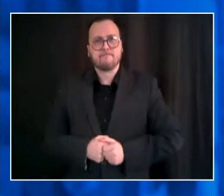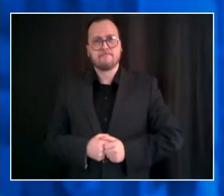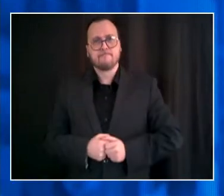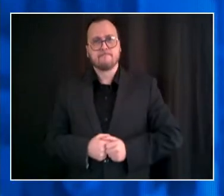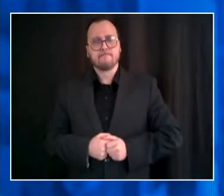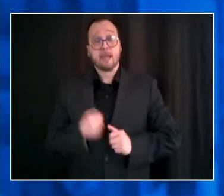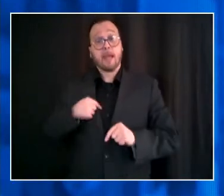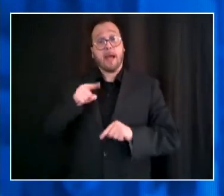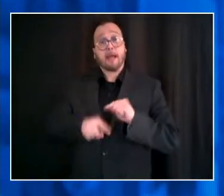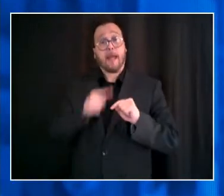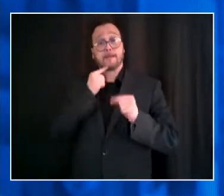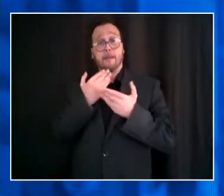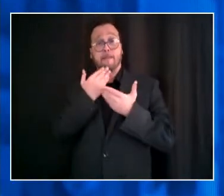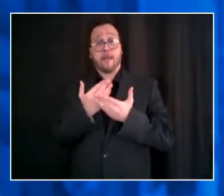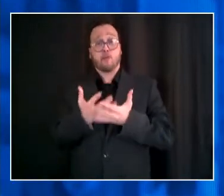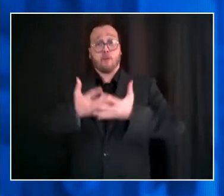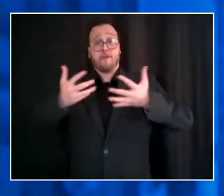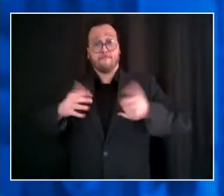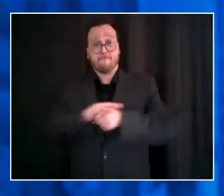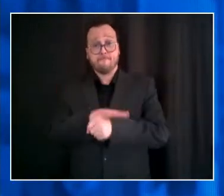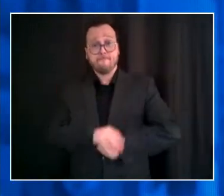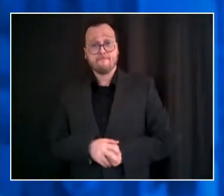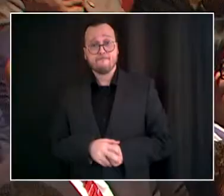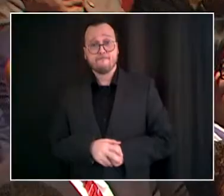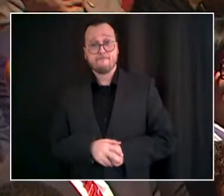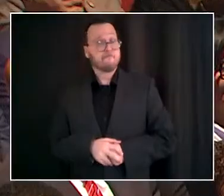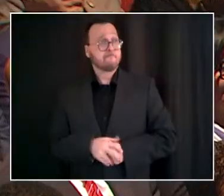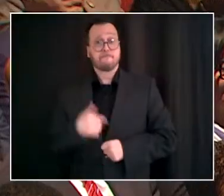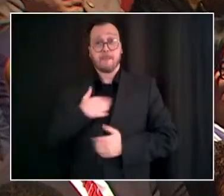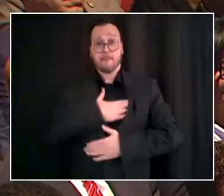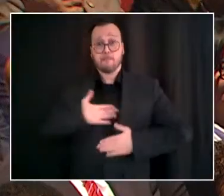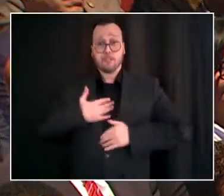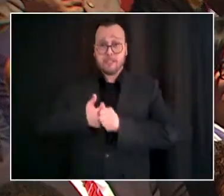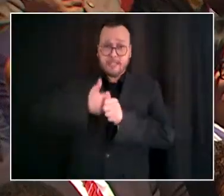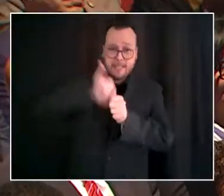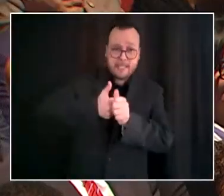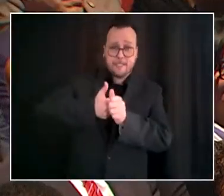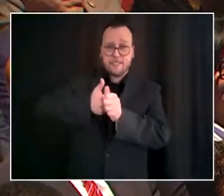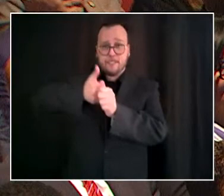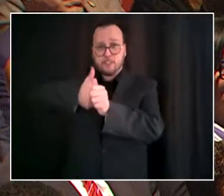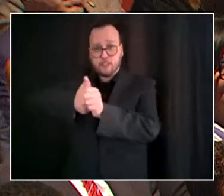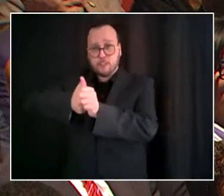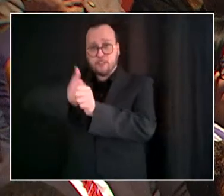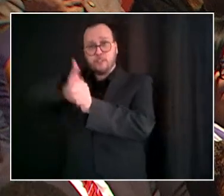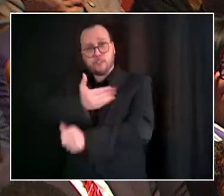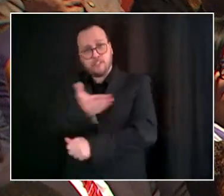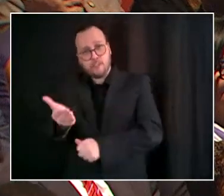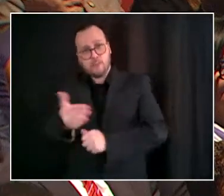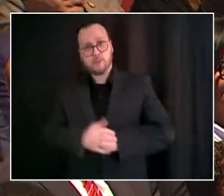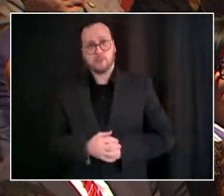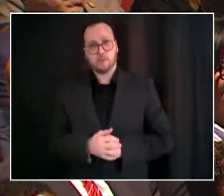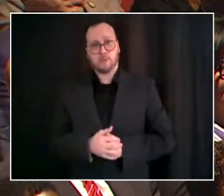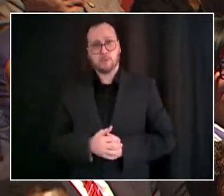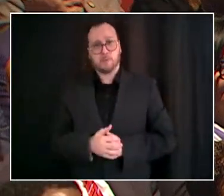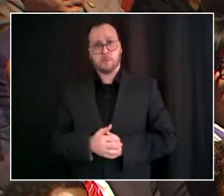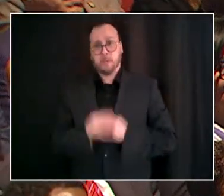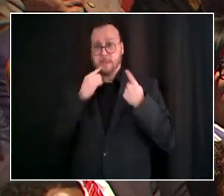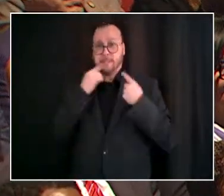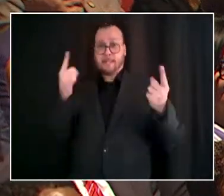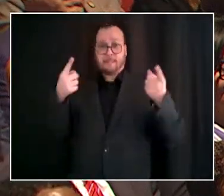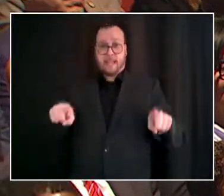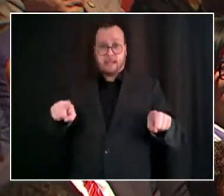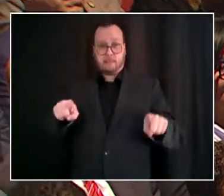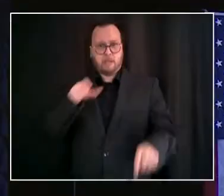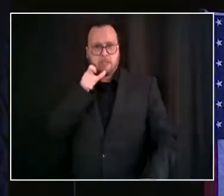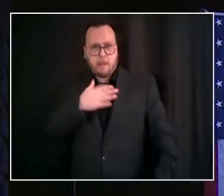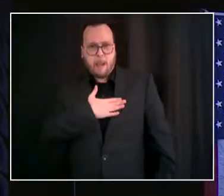enough. I appreciate each and every one of you. The successes we have, they're not mine.